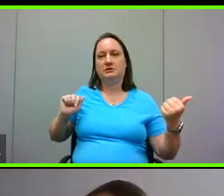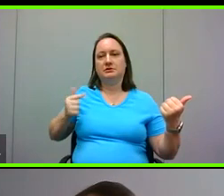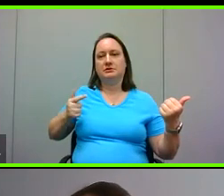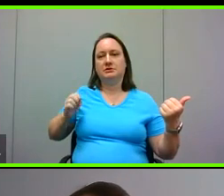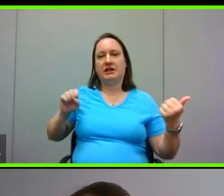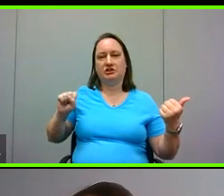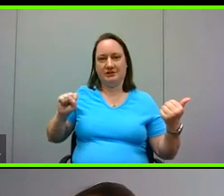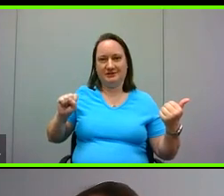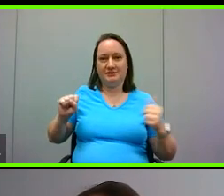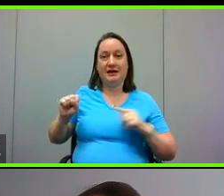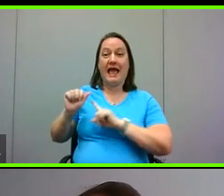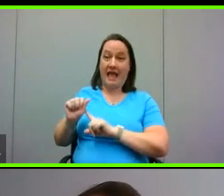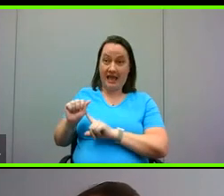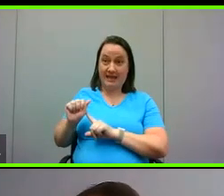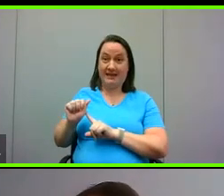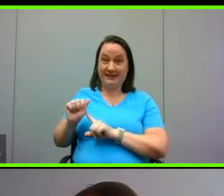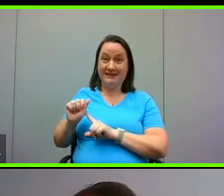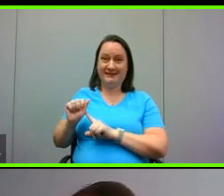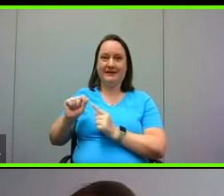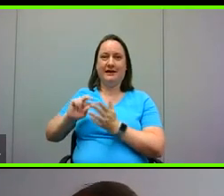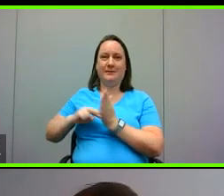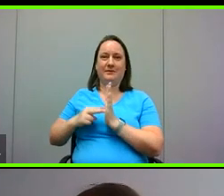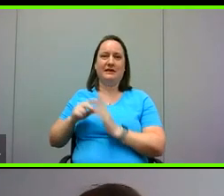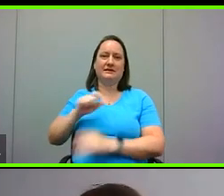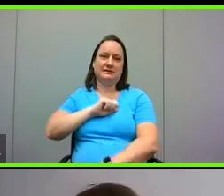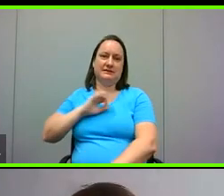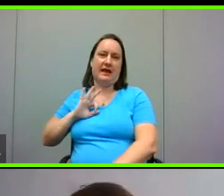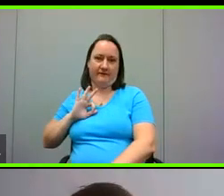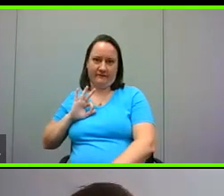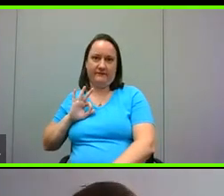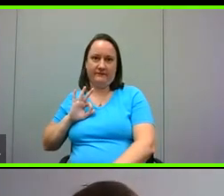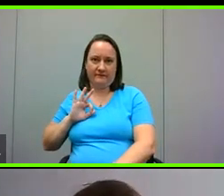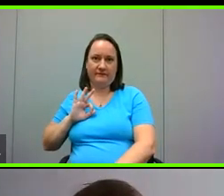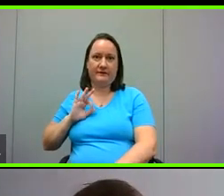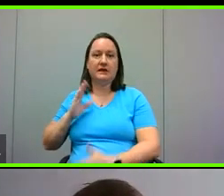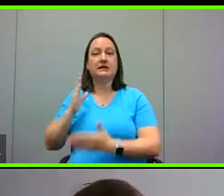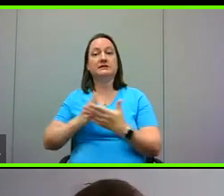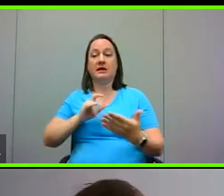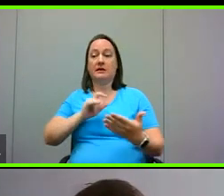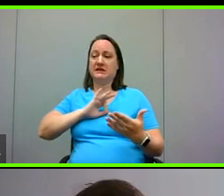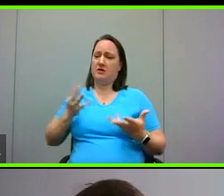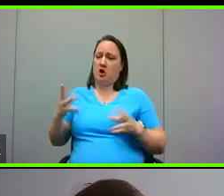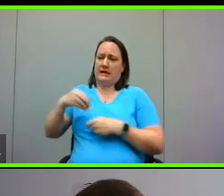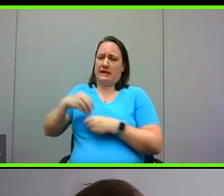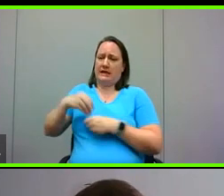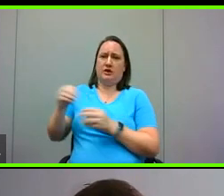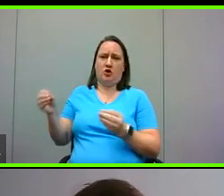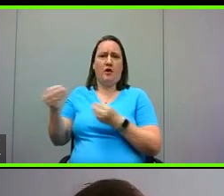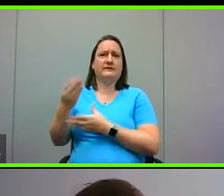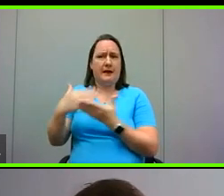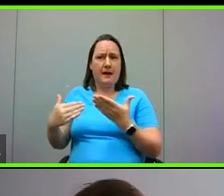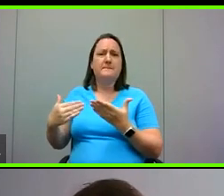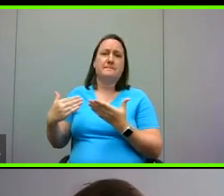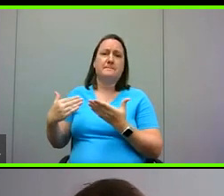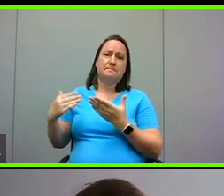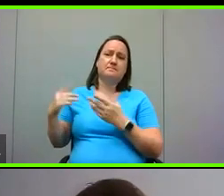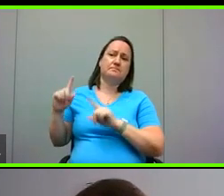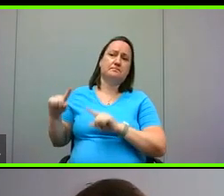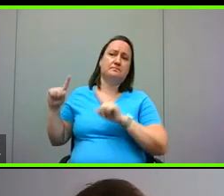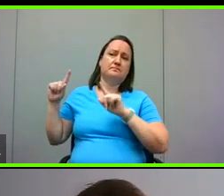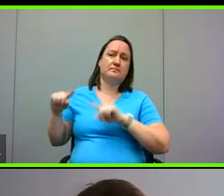would basically be that we'll bring staff back. Some staff, as I said, are already working in the offices periodically, but we're talking about now